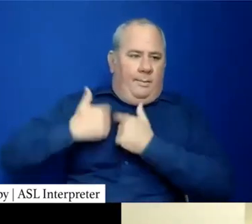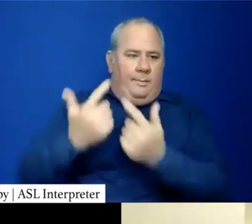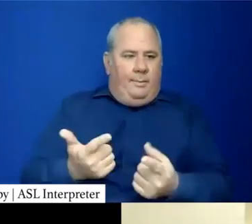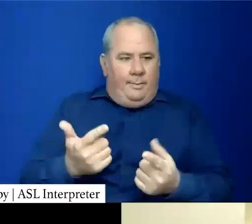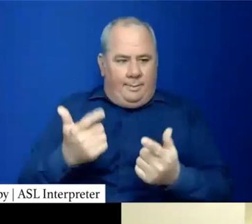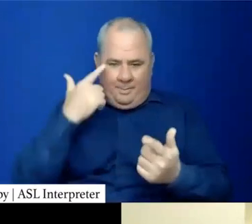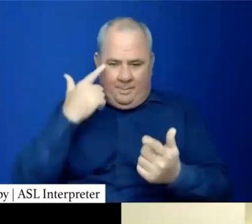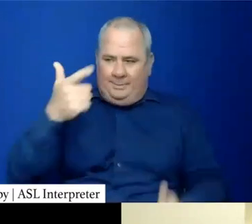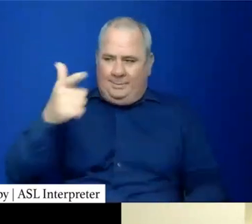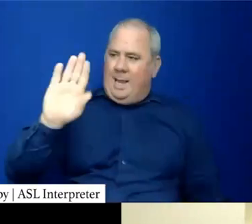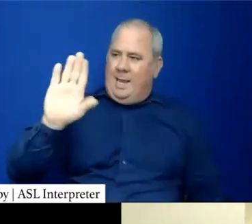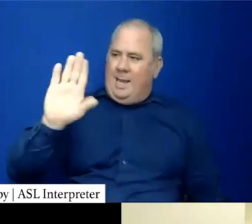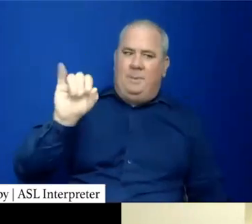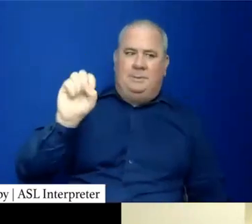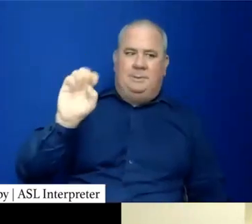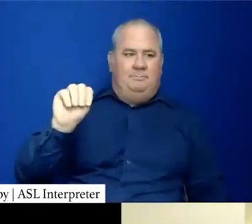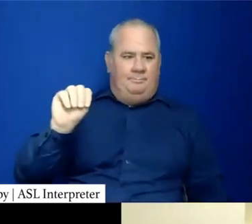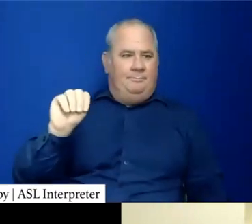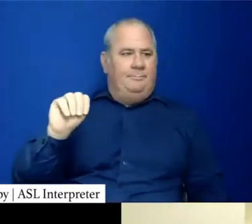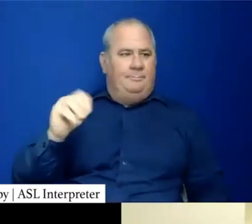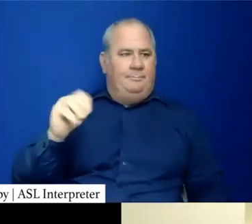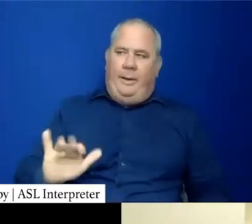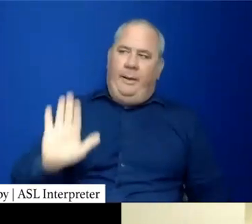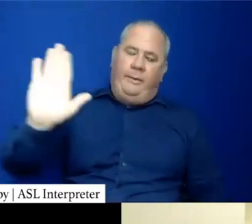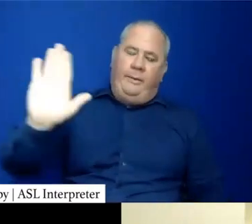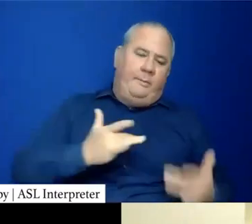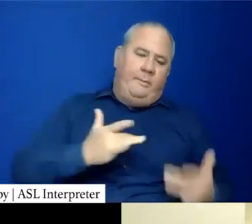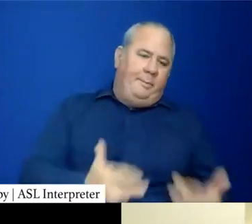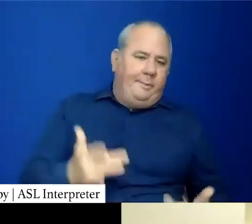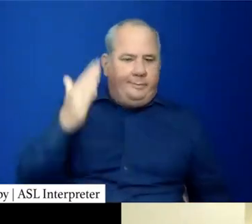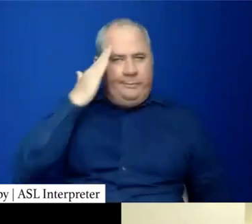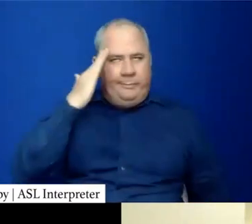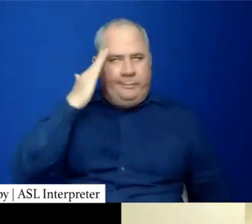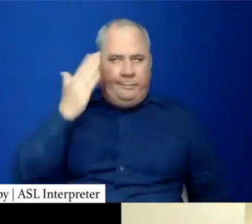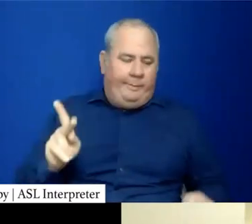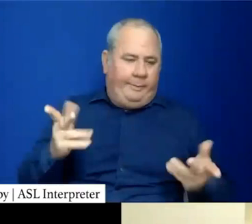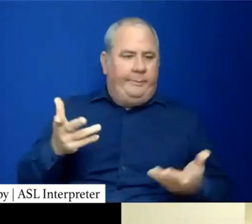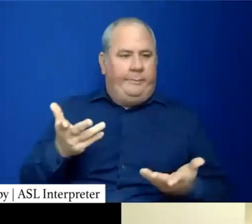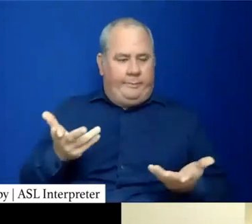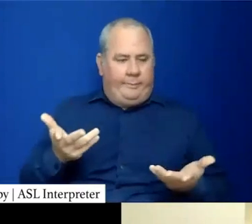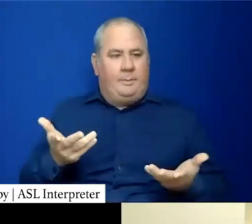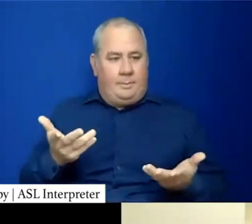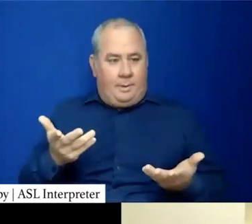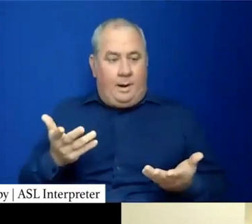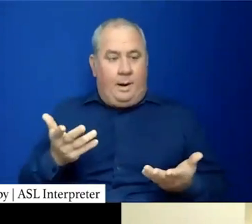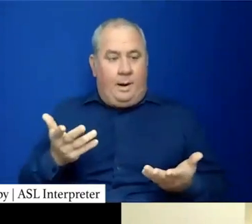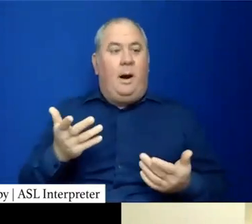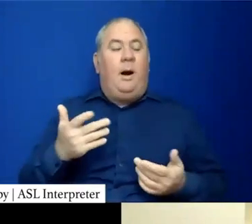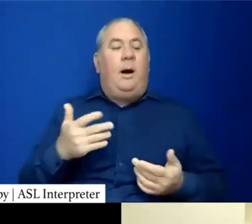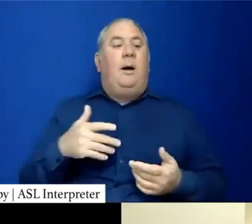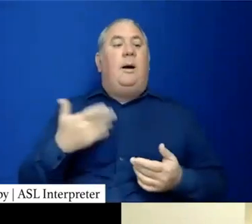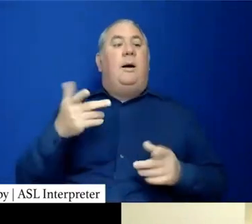ableism in public health and in healthcare. And the quote, disabled people are terrified because they have every